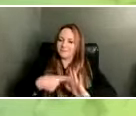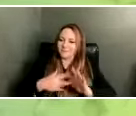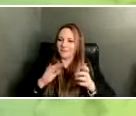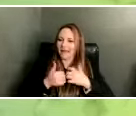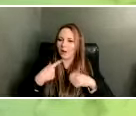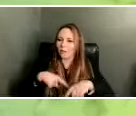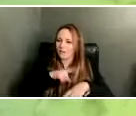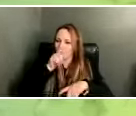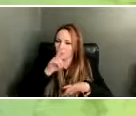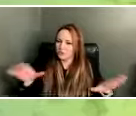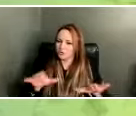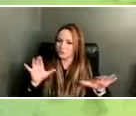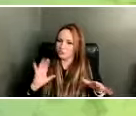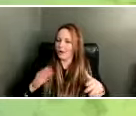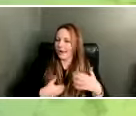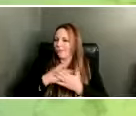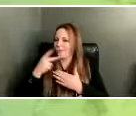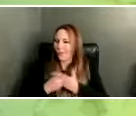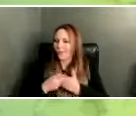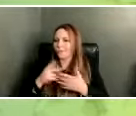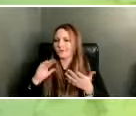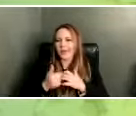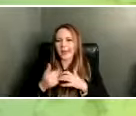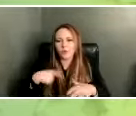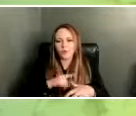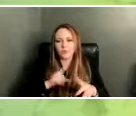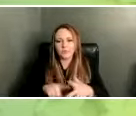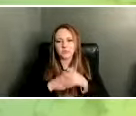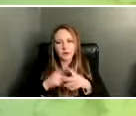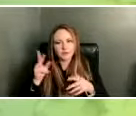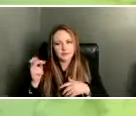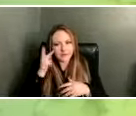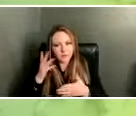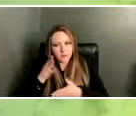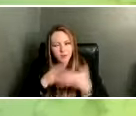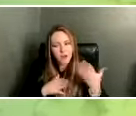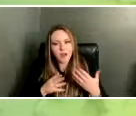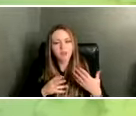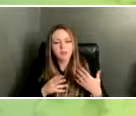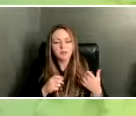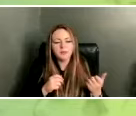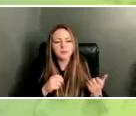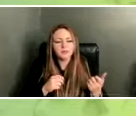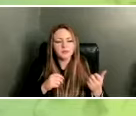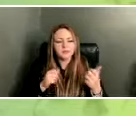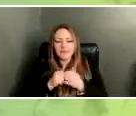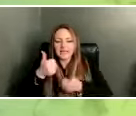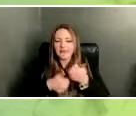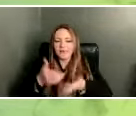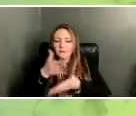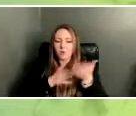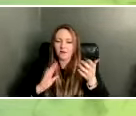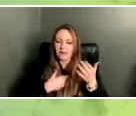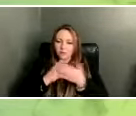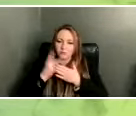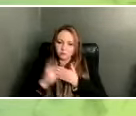really pilot our programs, how we initiate or integrate the political determinants of health within every part that we do in our program, and also